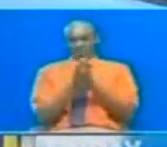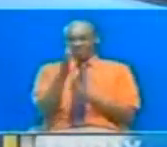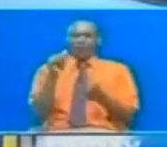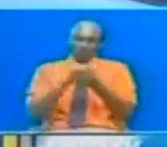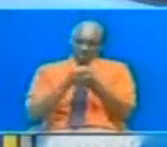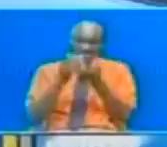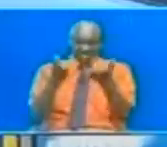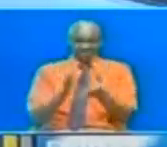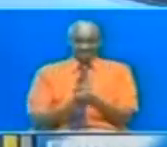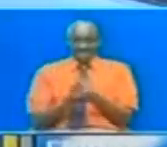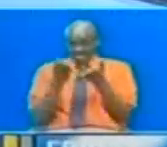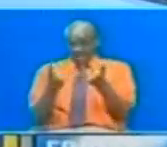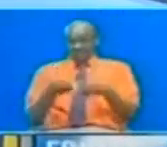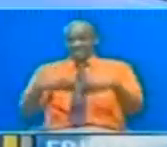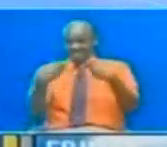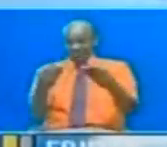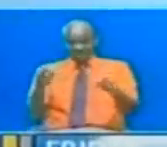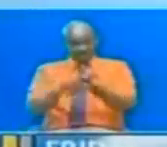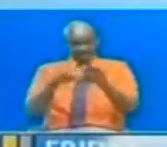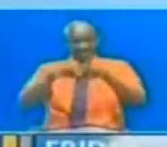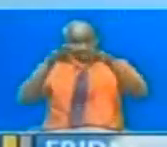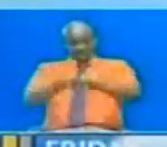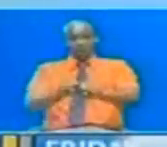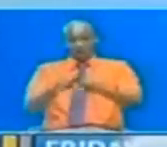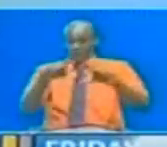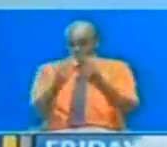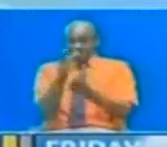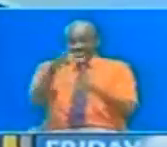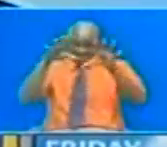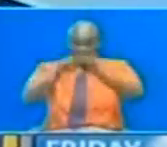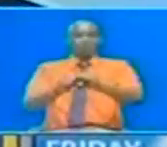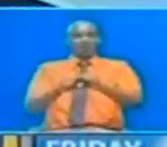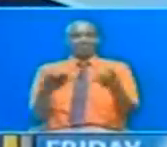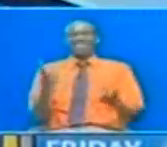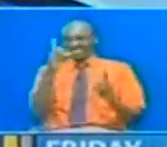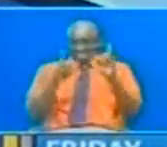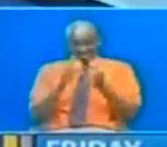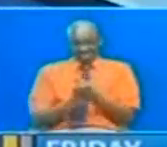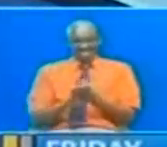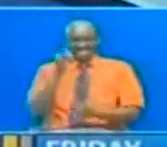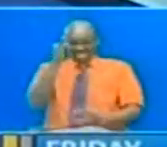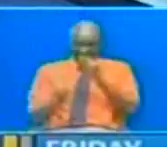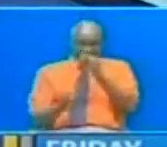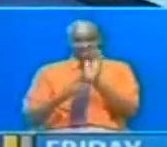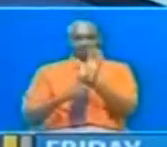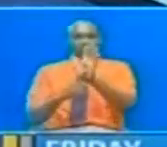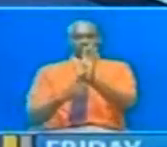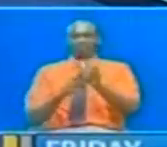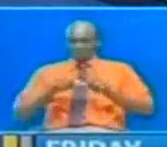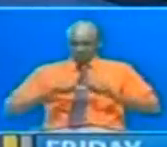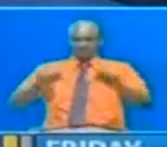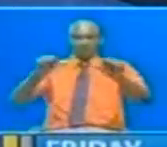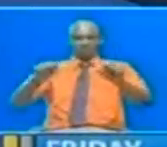Friday evening. Well, I now hand things over to the Pamoja Acro Dancers, you know, for a last show. Take it over,